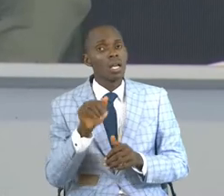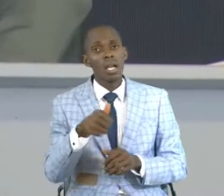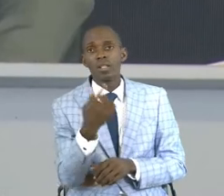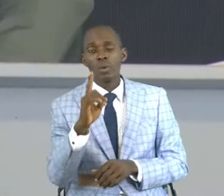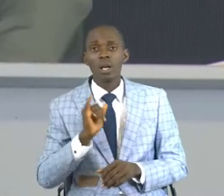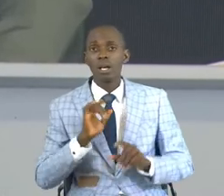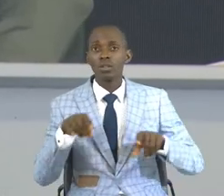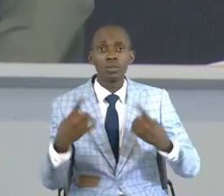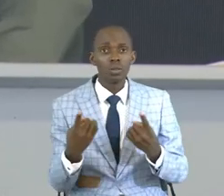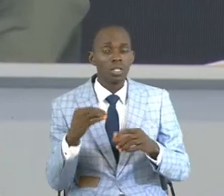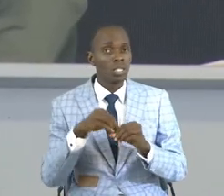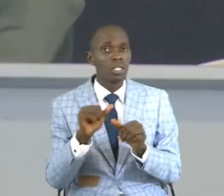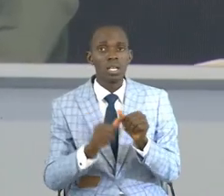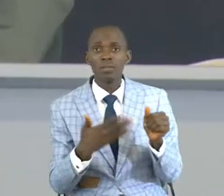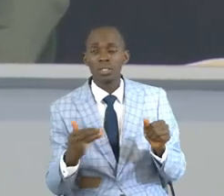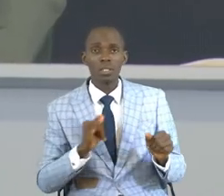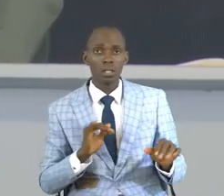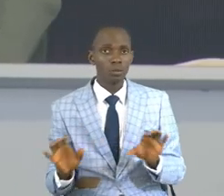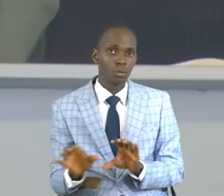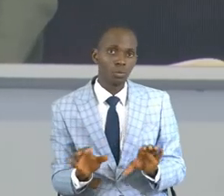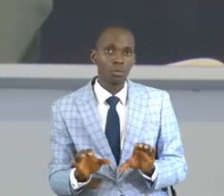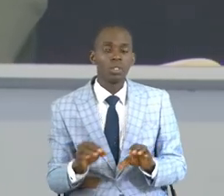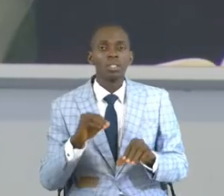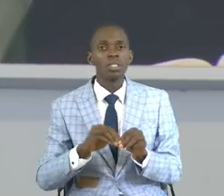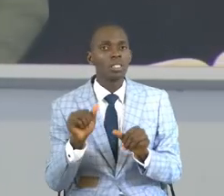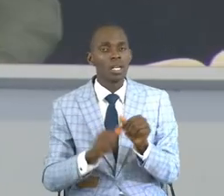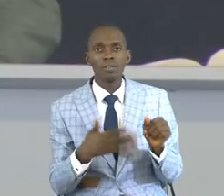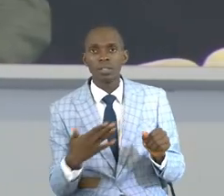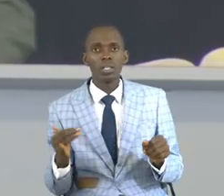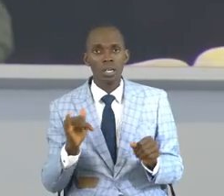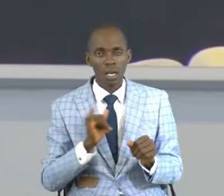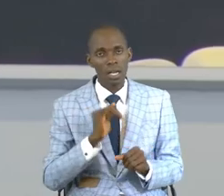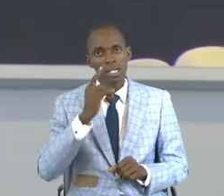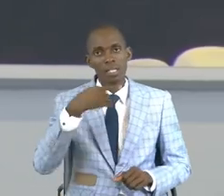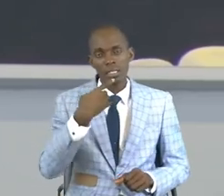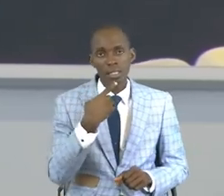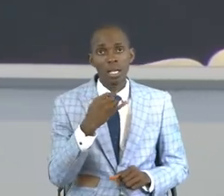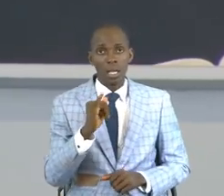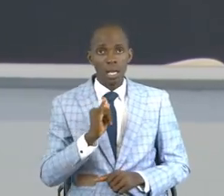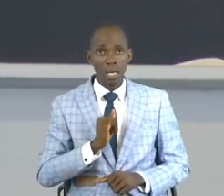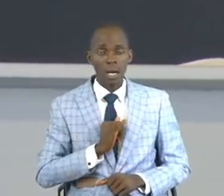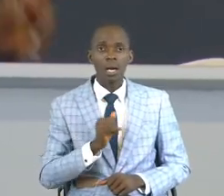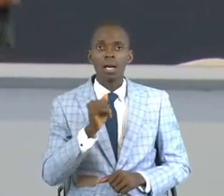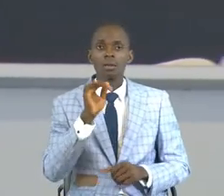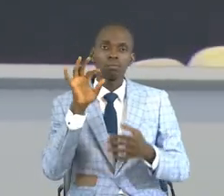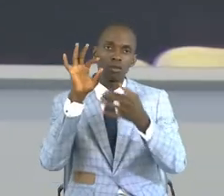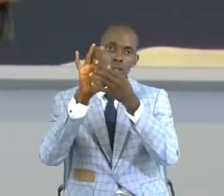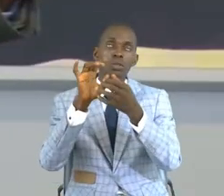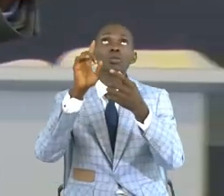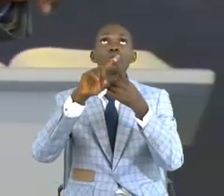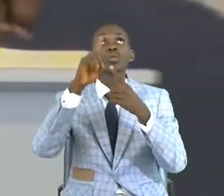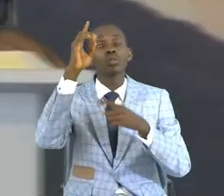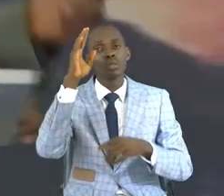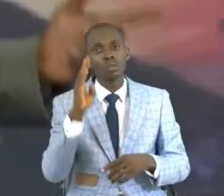in everything I do, in everything I say, I belong to God,